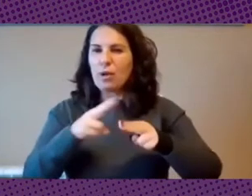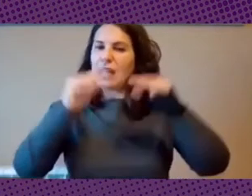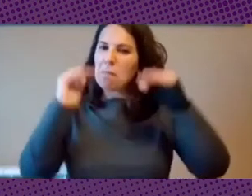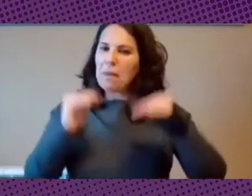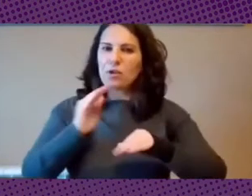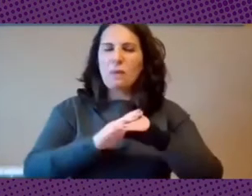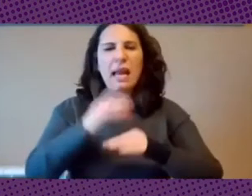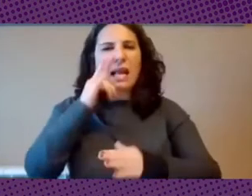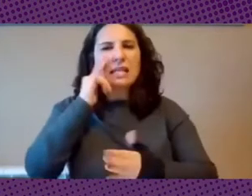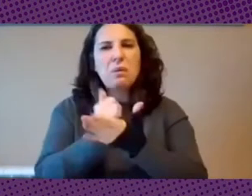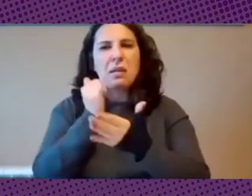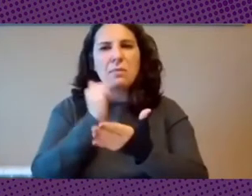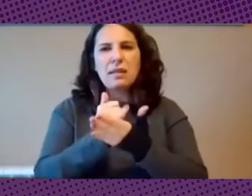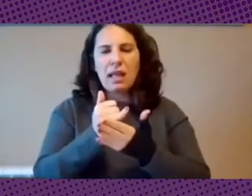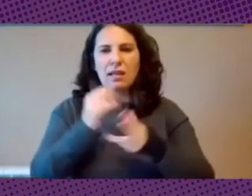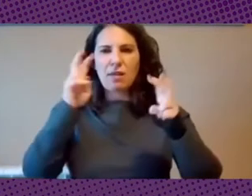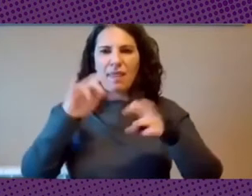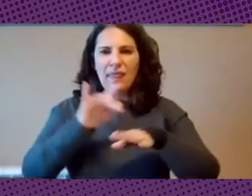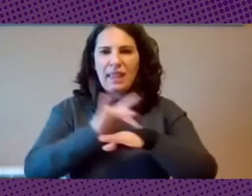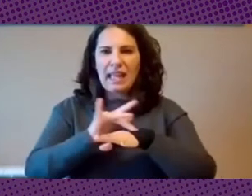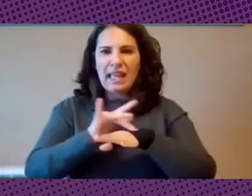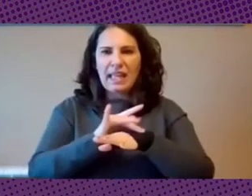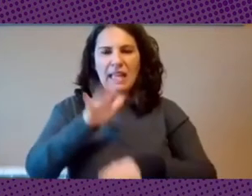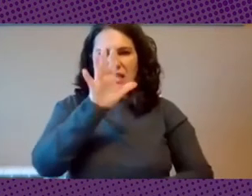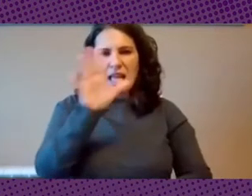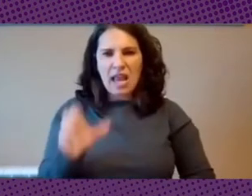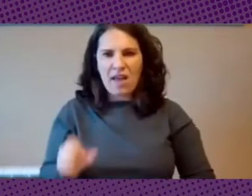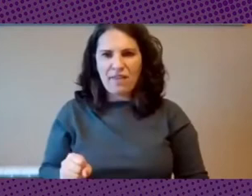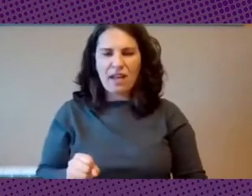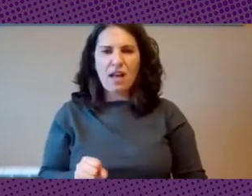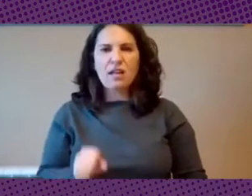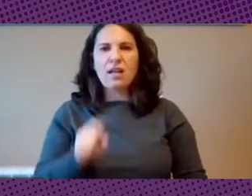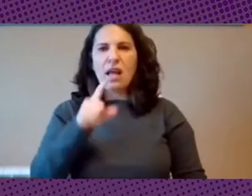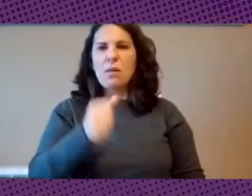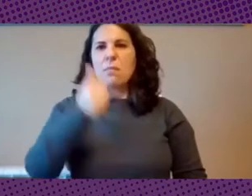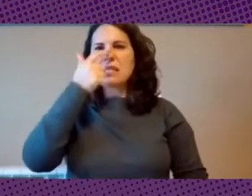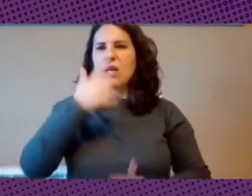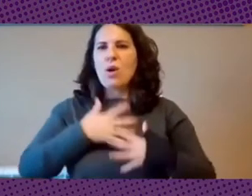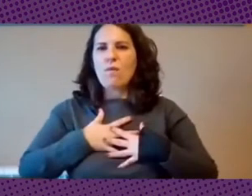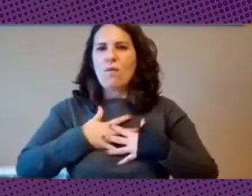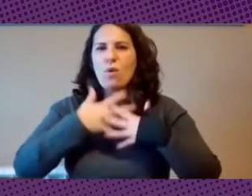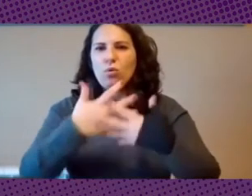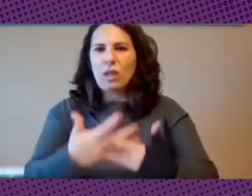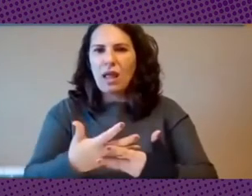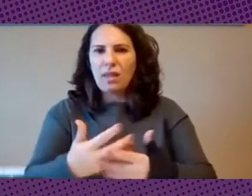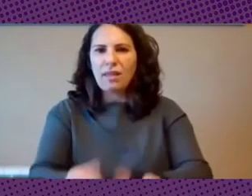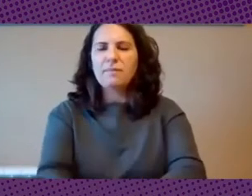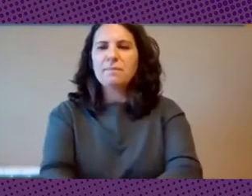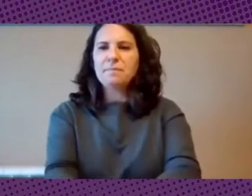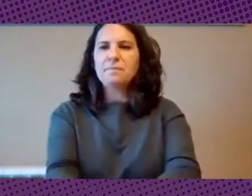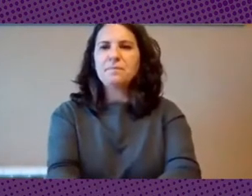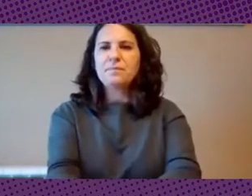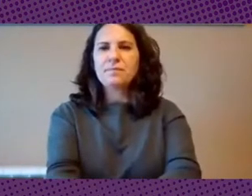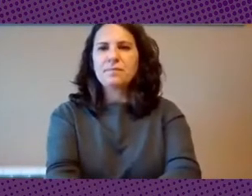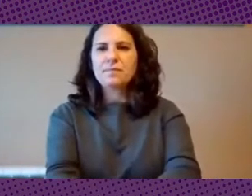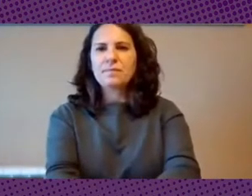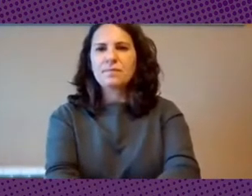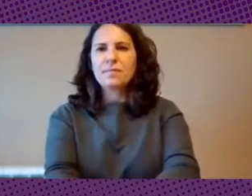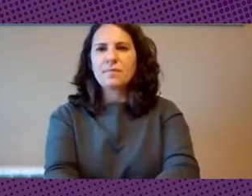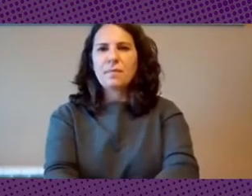And there is more willingness. I mean, I don't know what is the combination of political resistance and political willingness. But what we see in